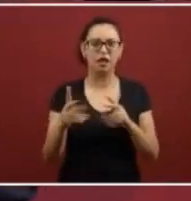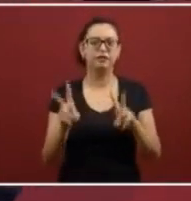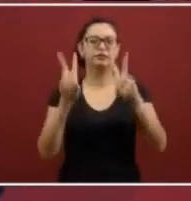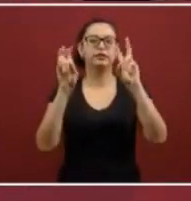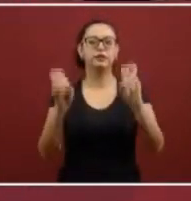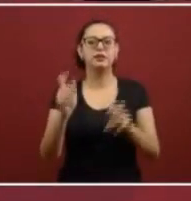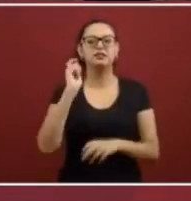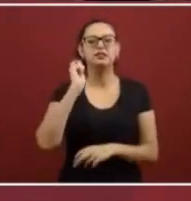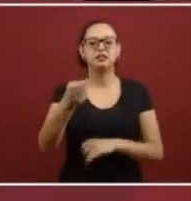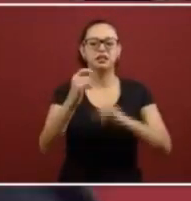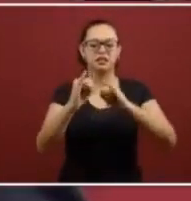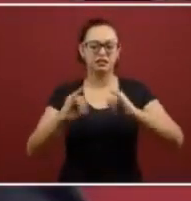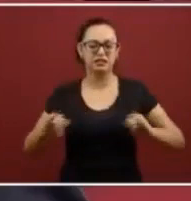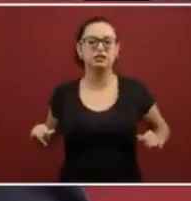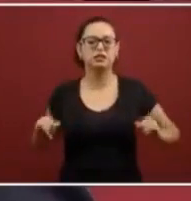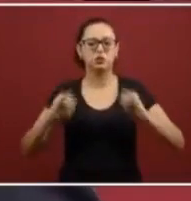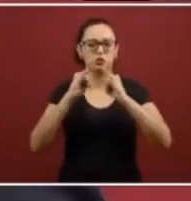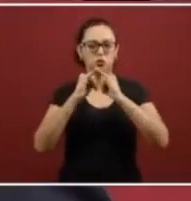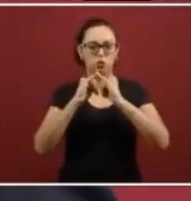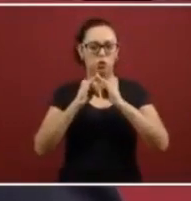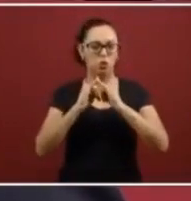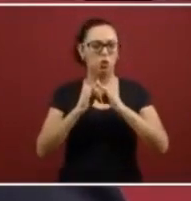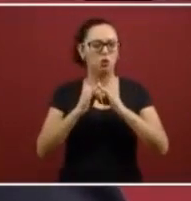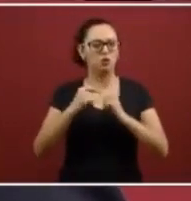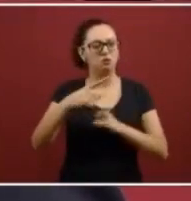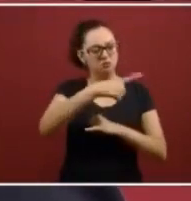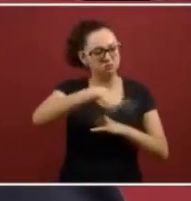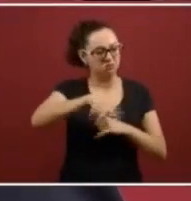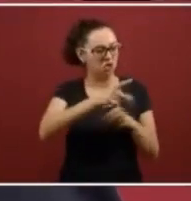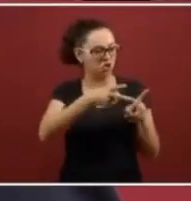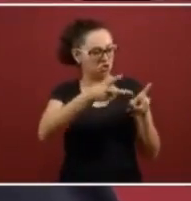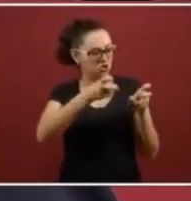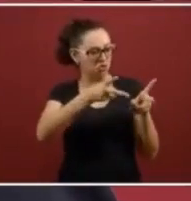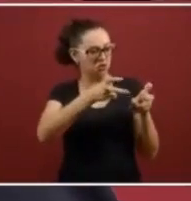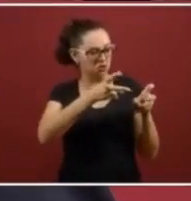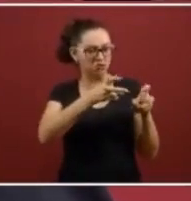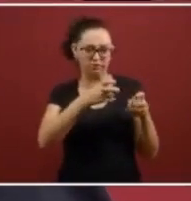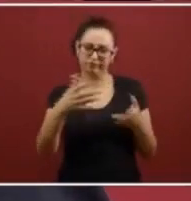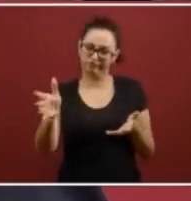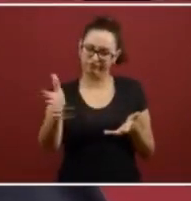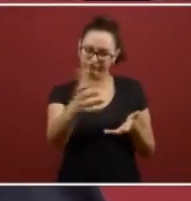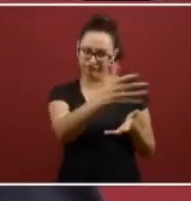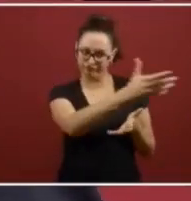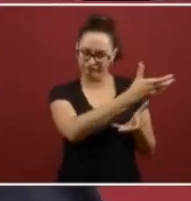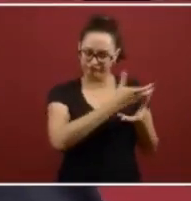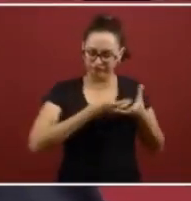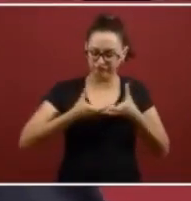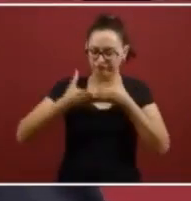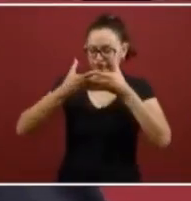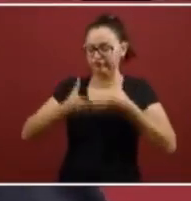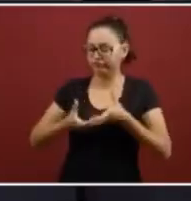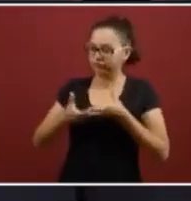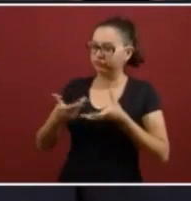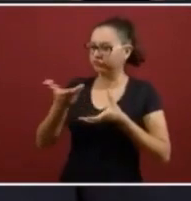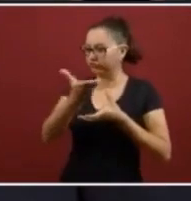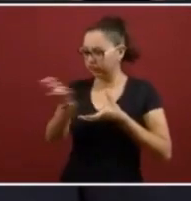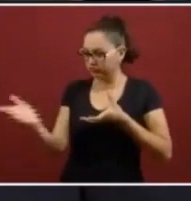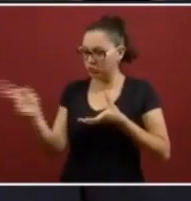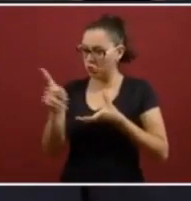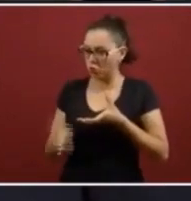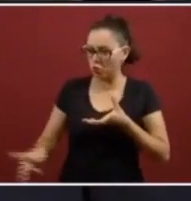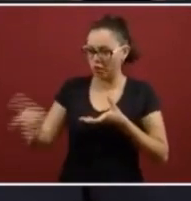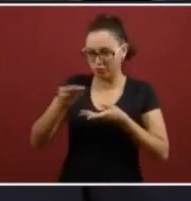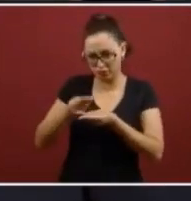pueblo And also lo he robado. started another institute to Todo lo return que the stolen se decomise